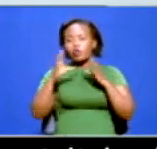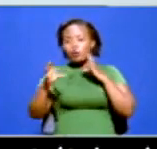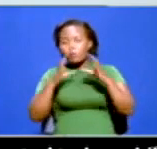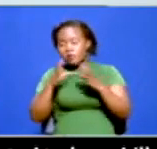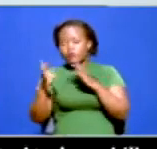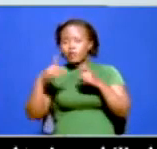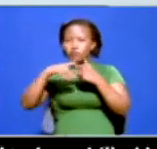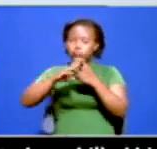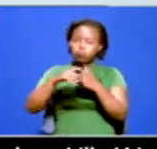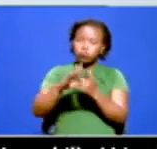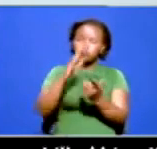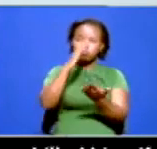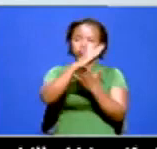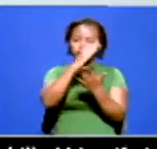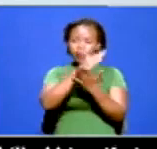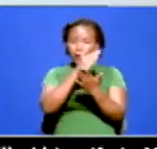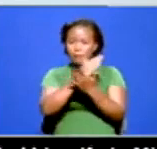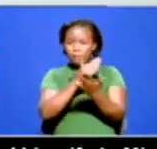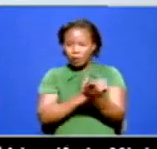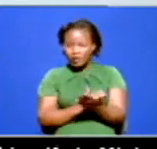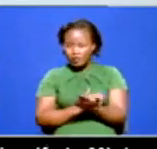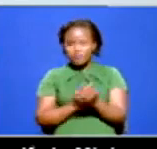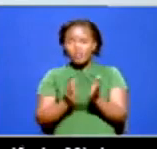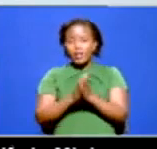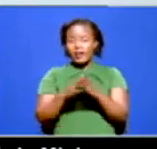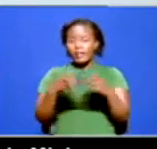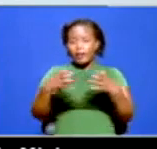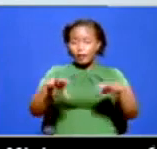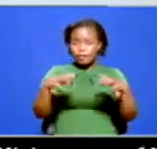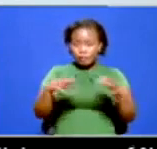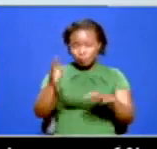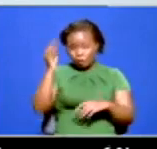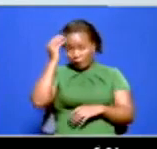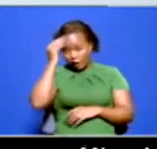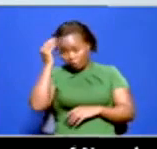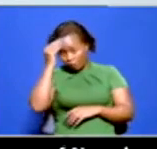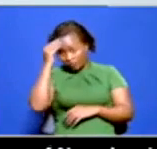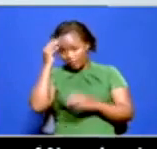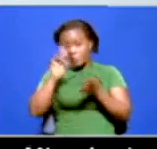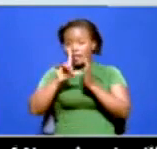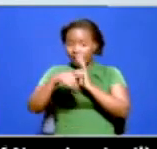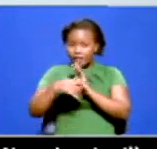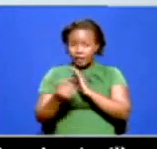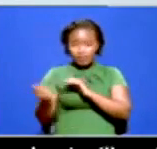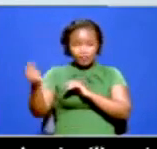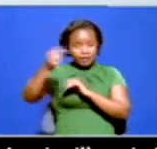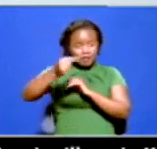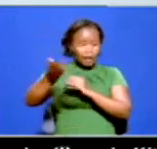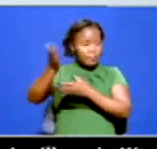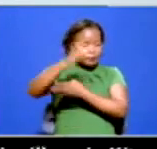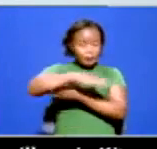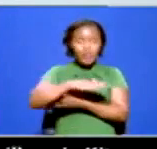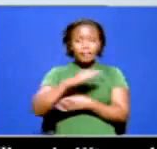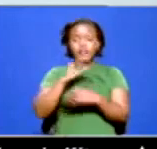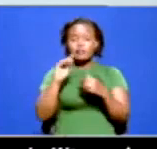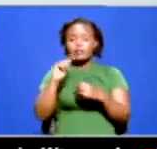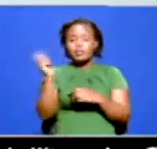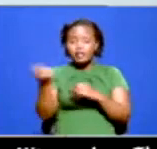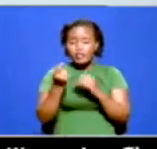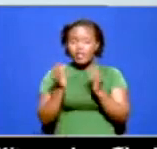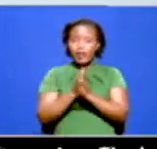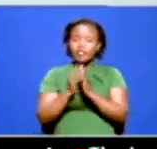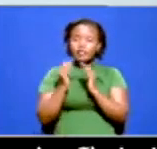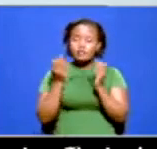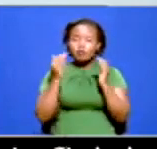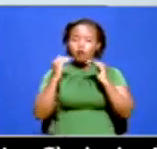program, a diploma course there. And then coming back on promotion to captain,